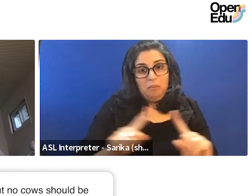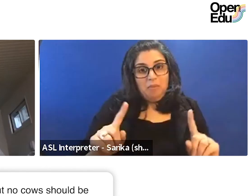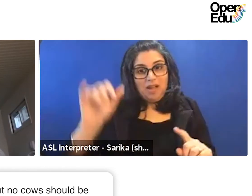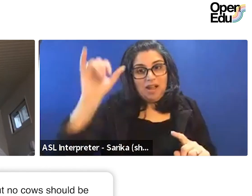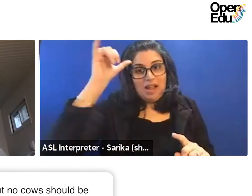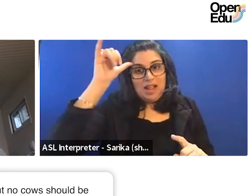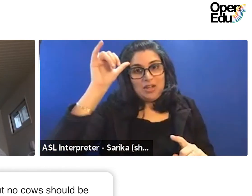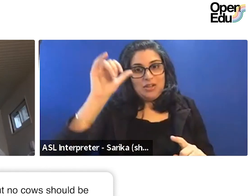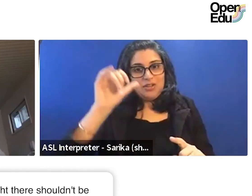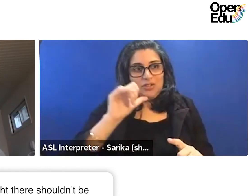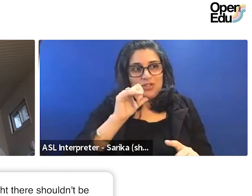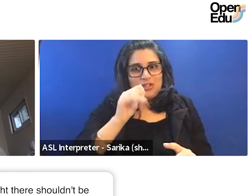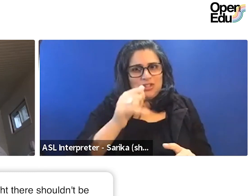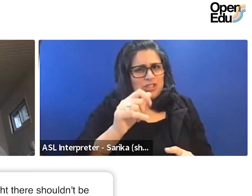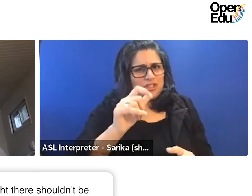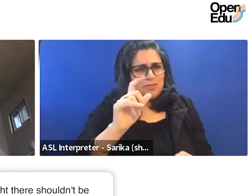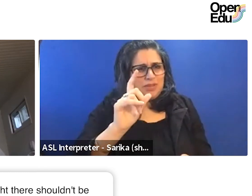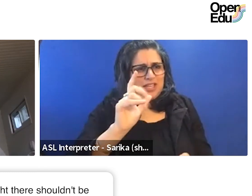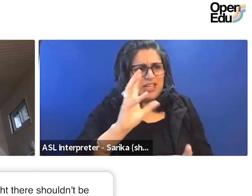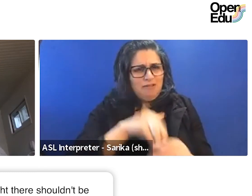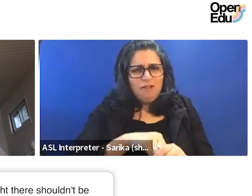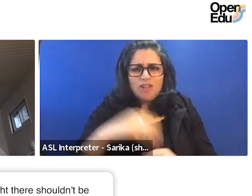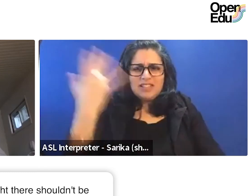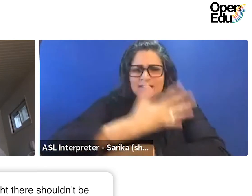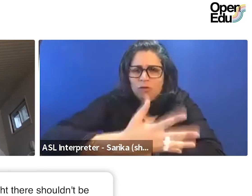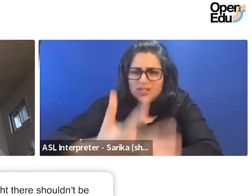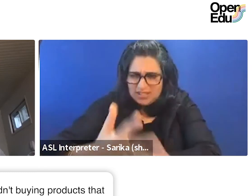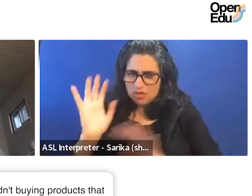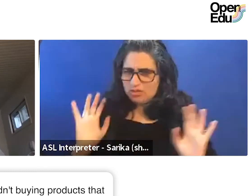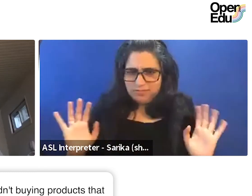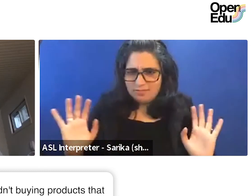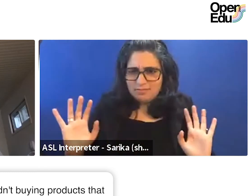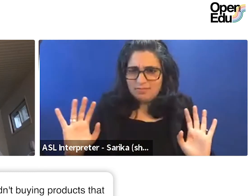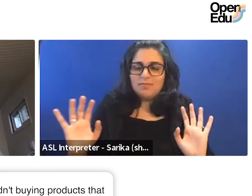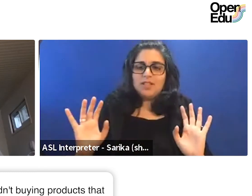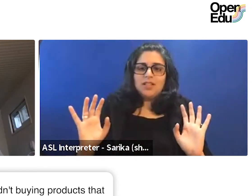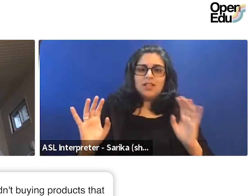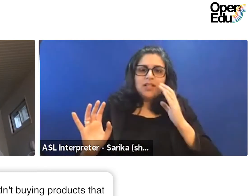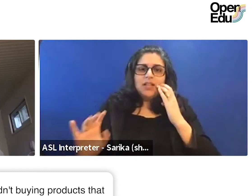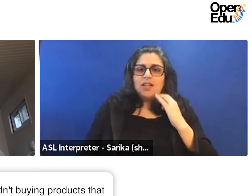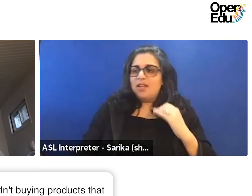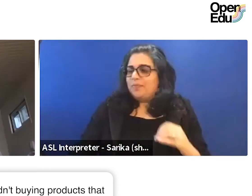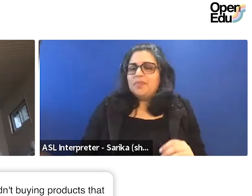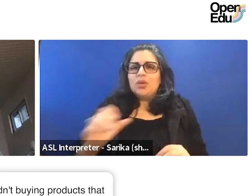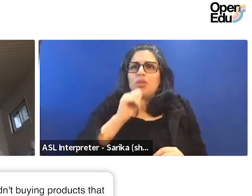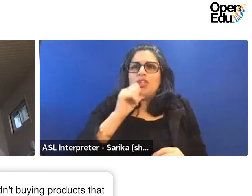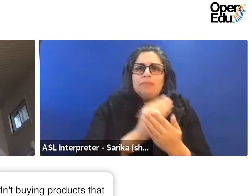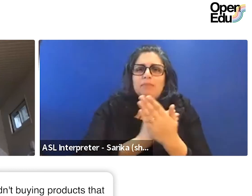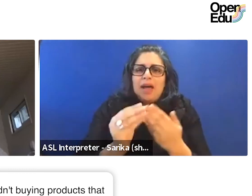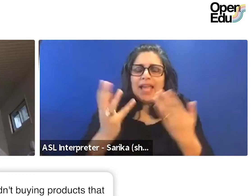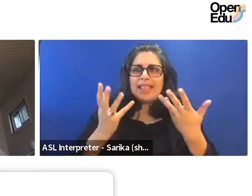be contributing to deforestation, right? There shouldn't be deforestation happening, and we shouldn't be buying products that are connected